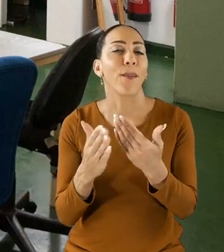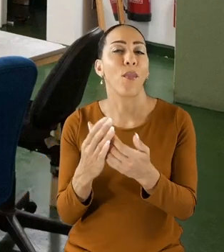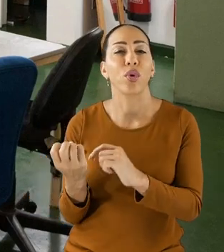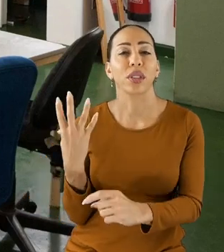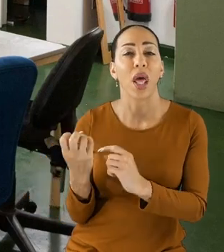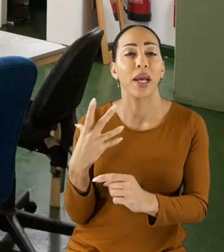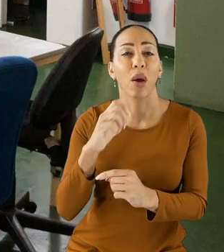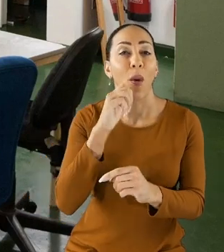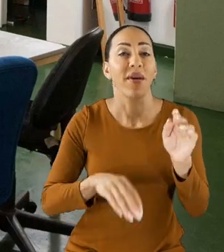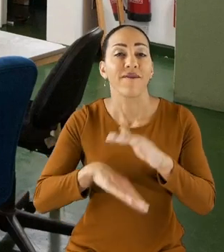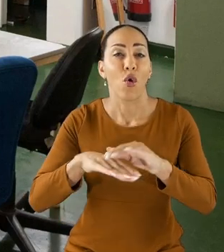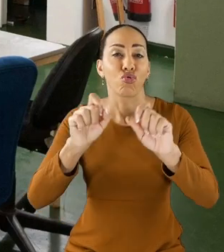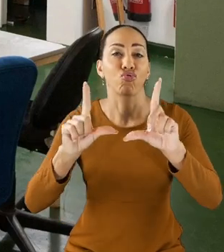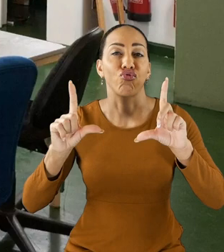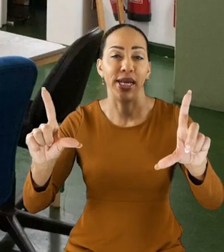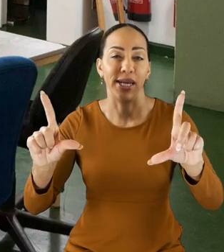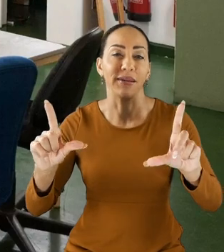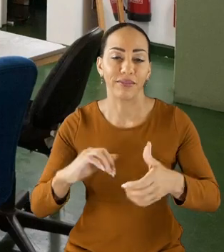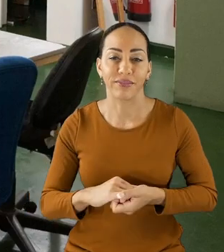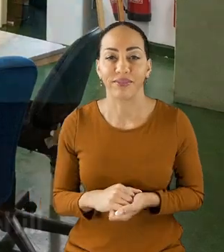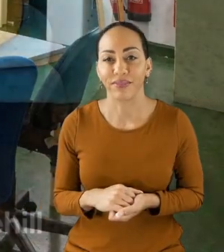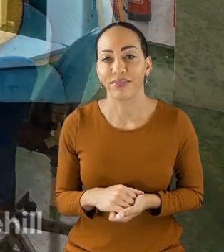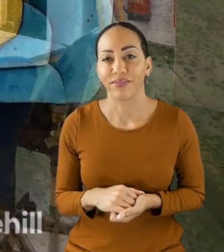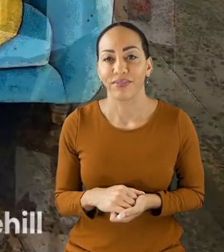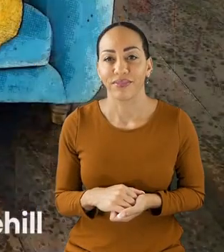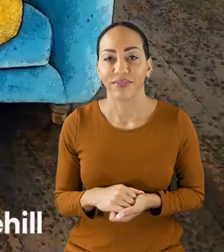more slides, and I think I'm just going to go full screen on these ones to show you.